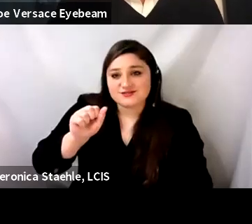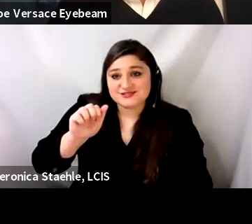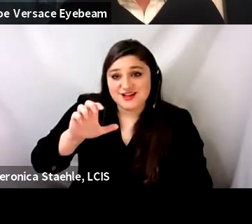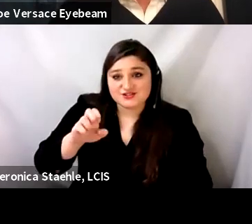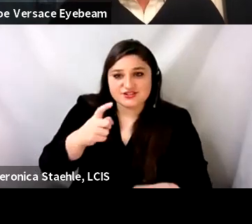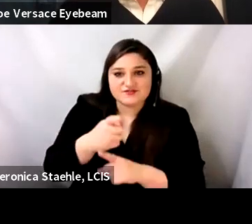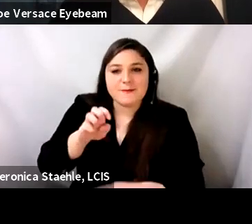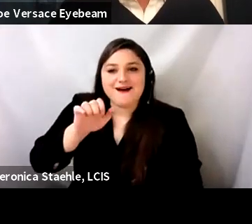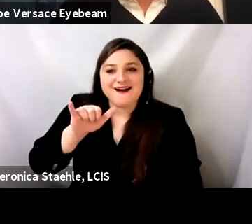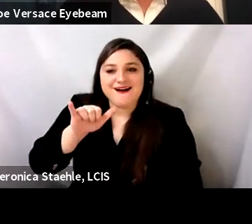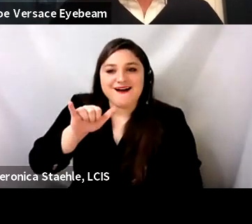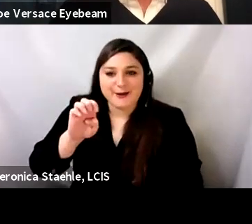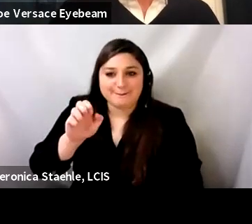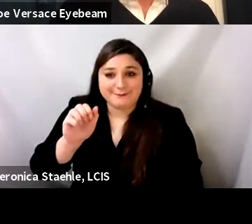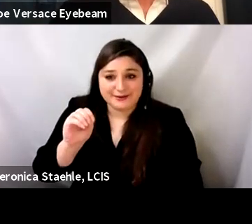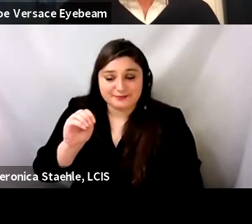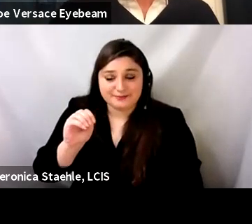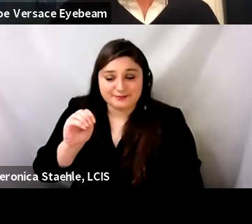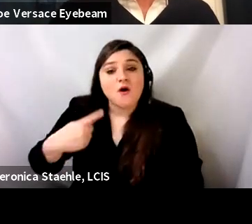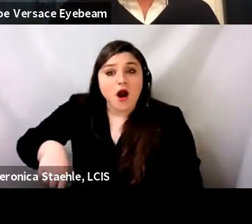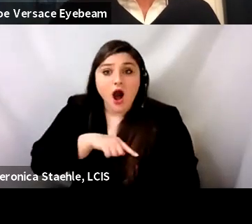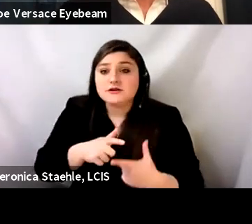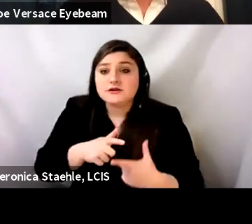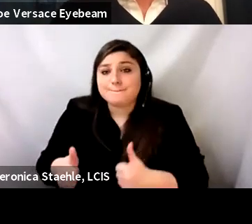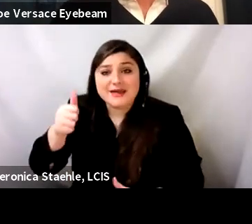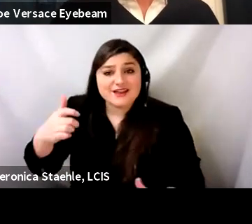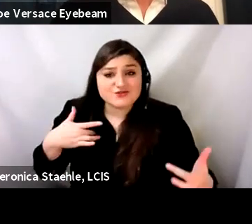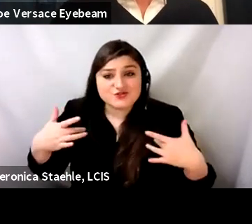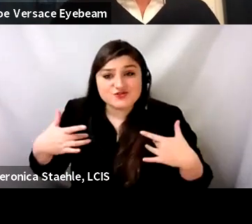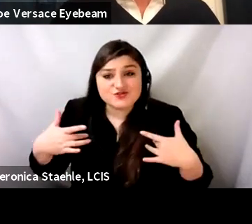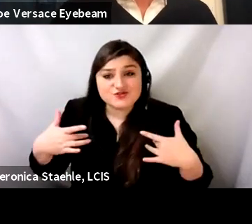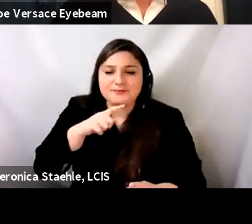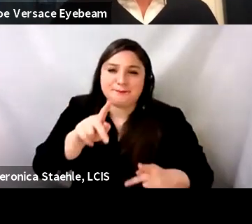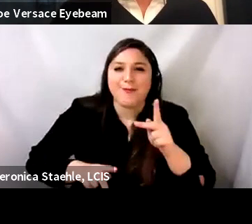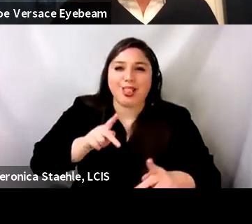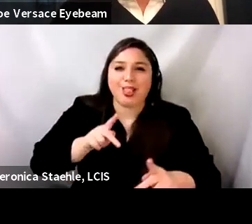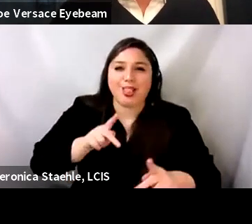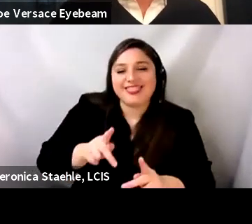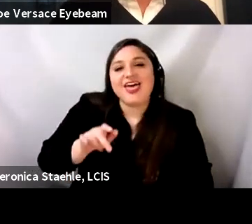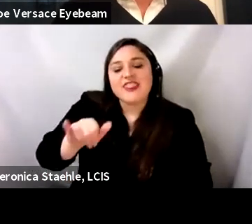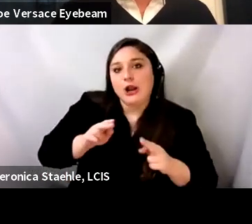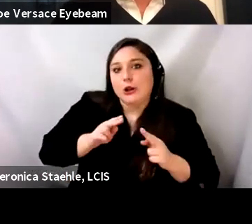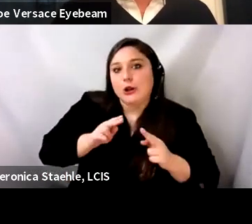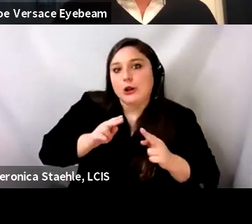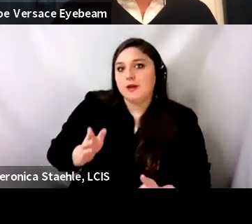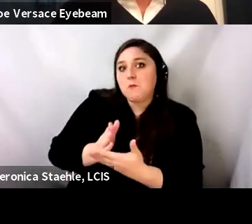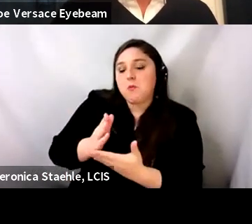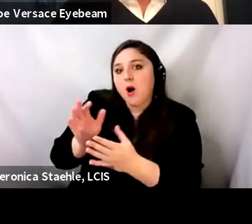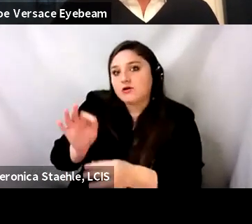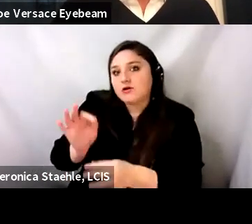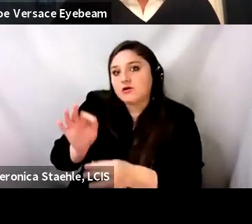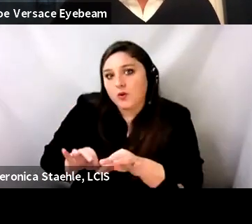Our first concern was the people. It was the human aspect. So our first conversations, Roddy and mine,